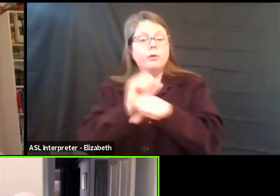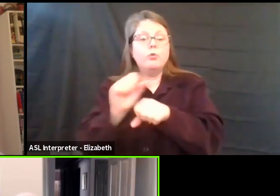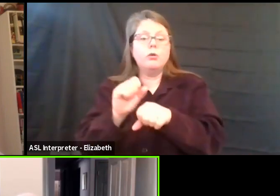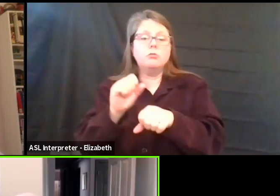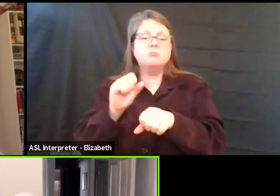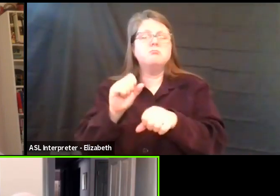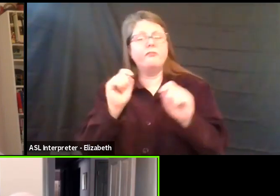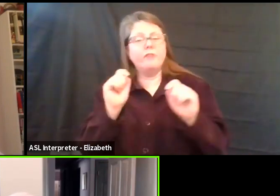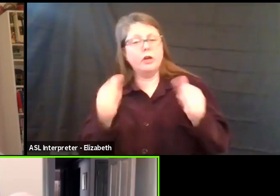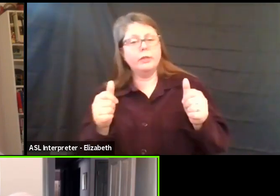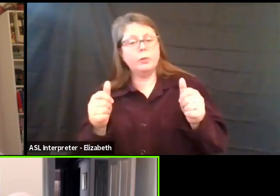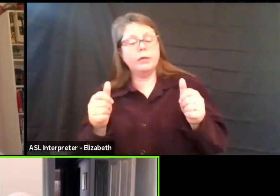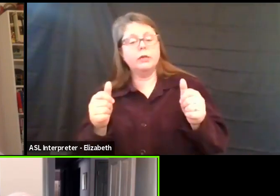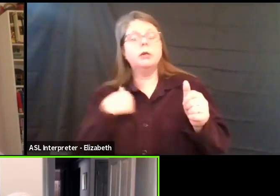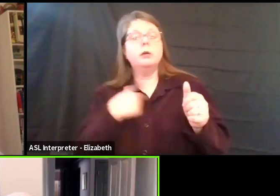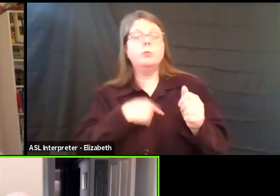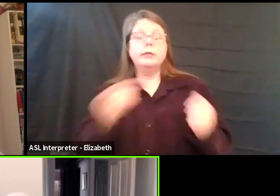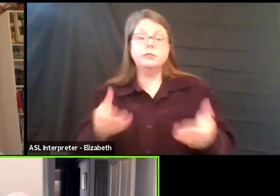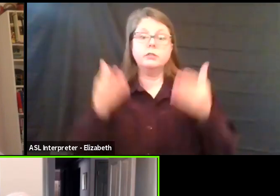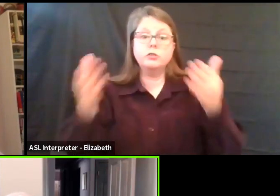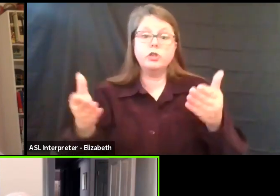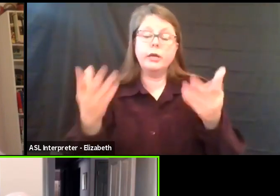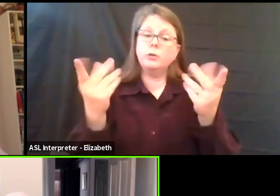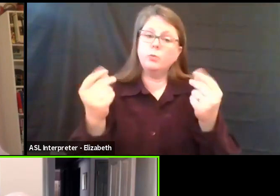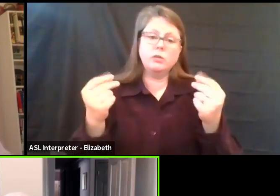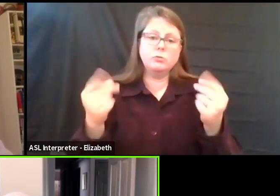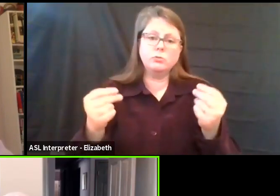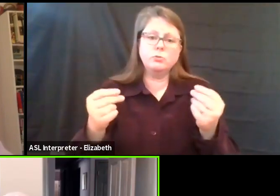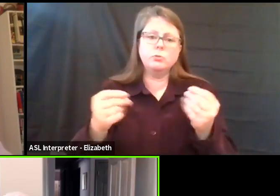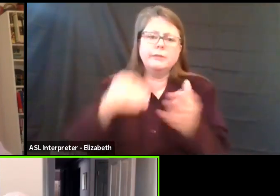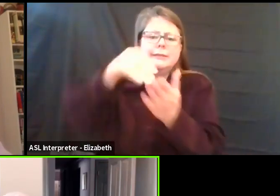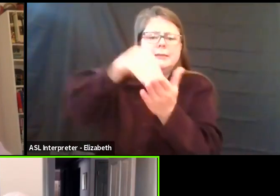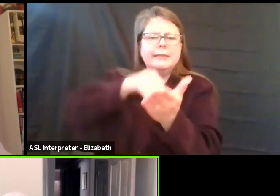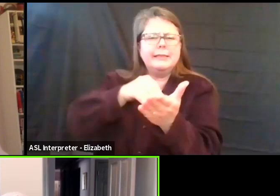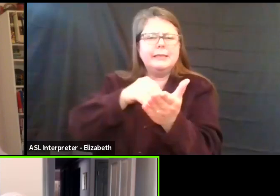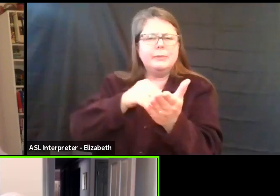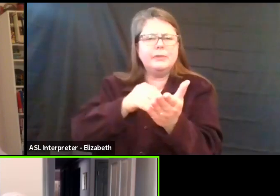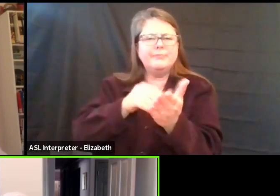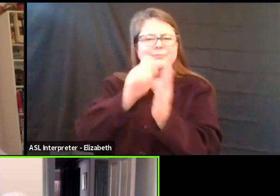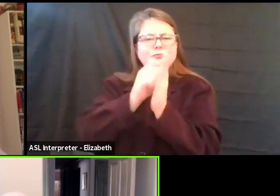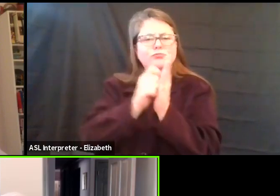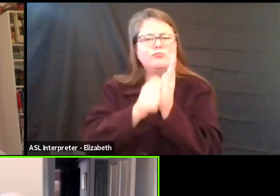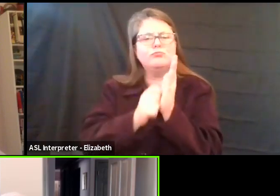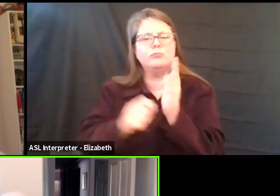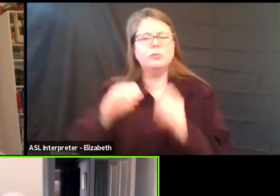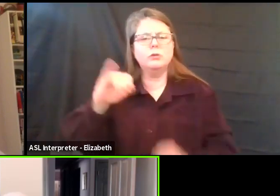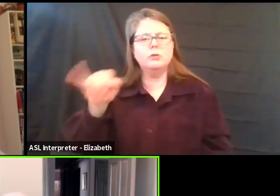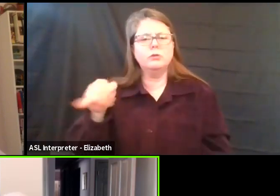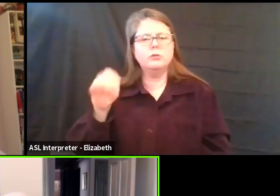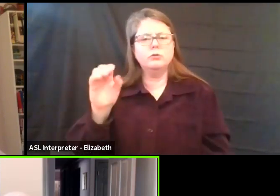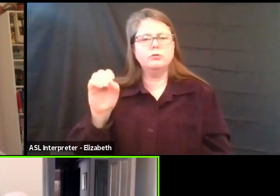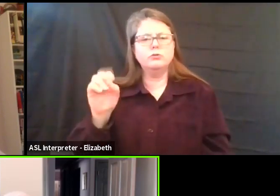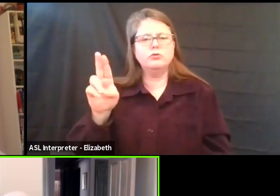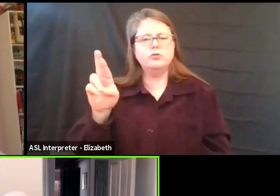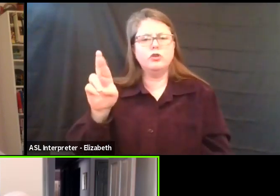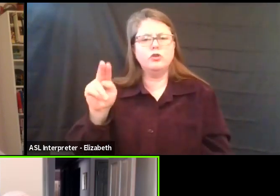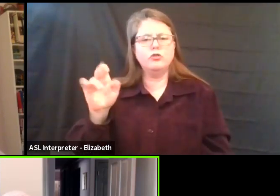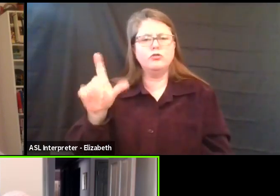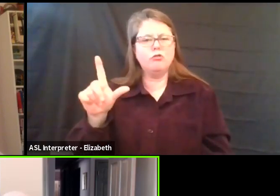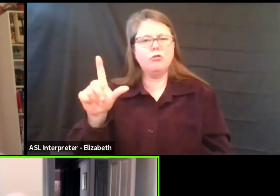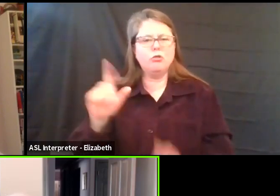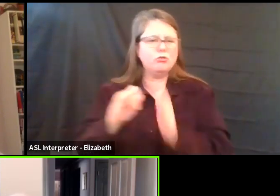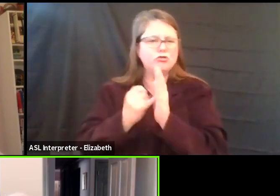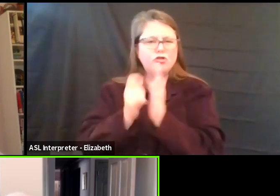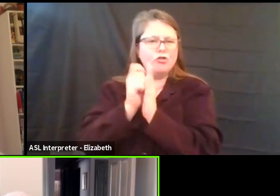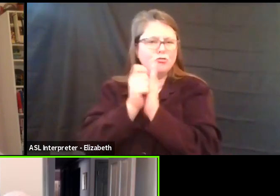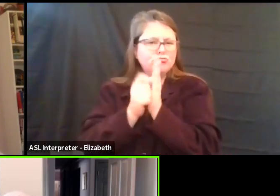keep a journal, pick up an inexpensive spiral notebook or something like that, just to keep track of what conversations that you may have.